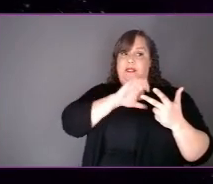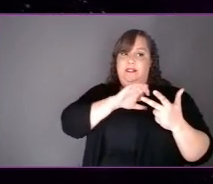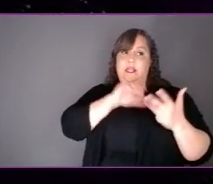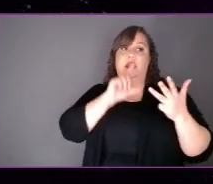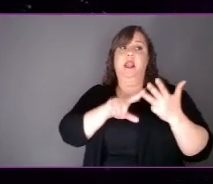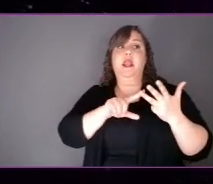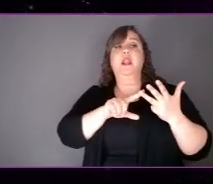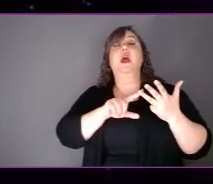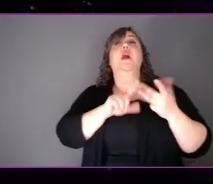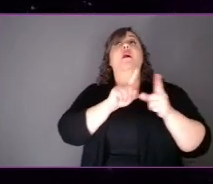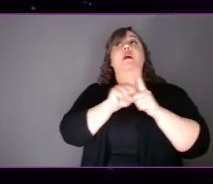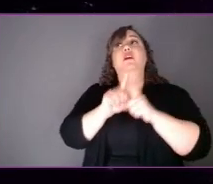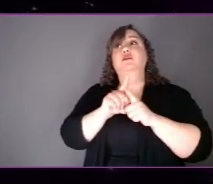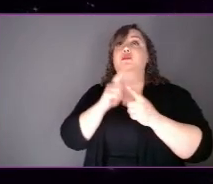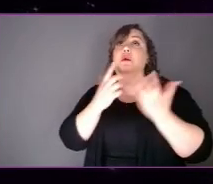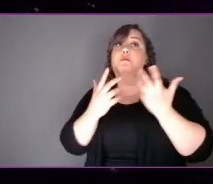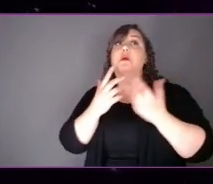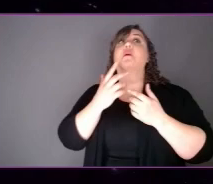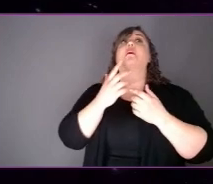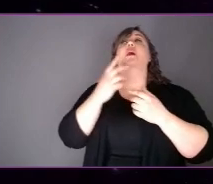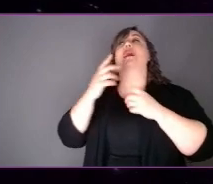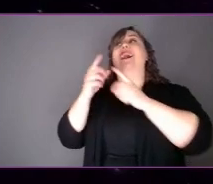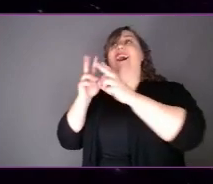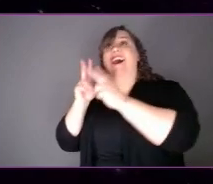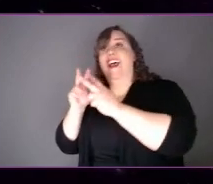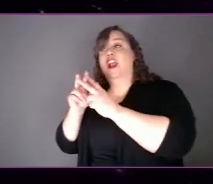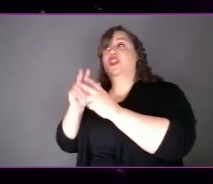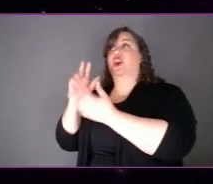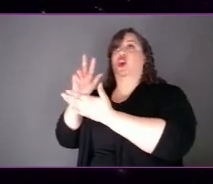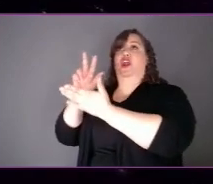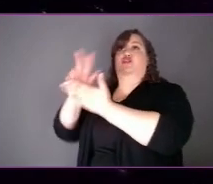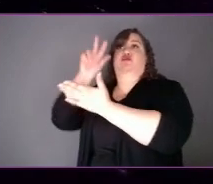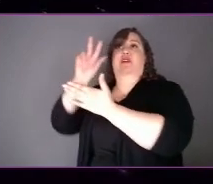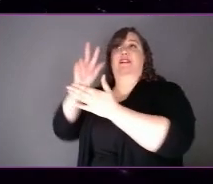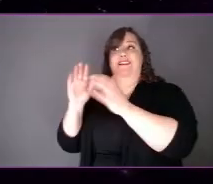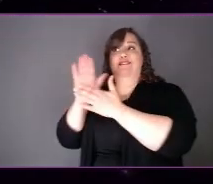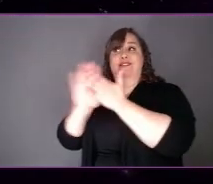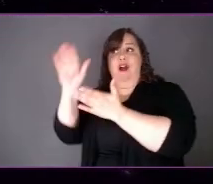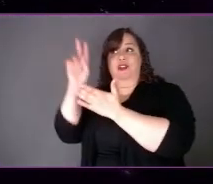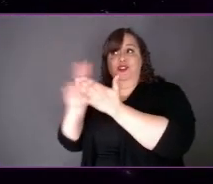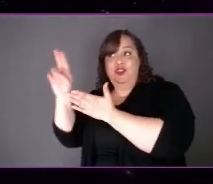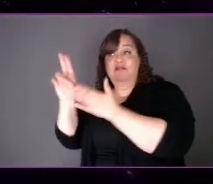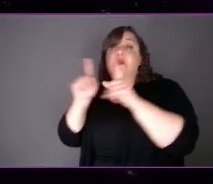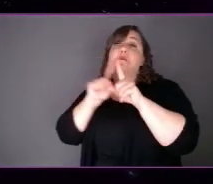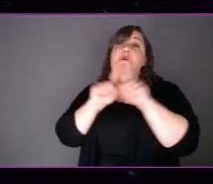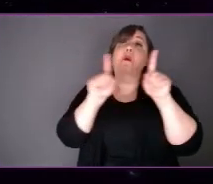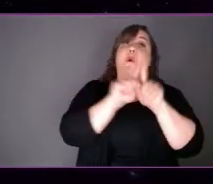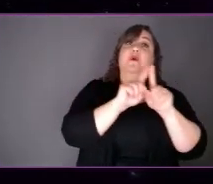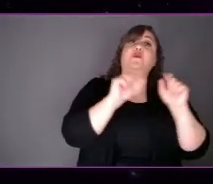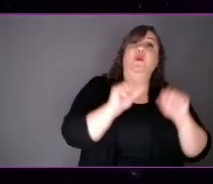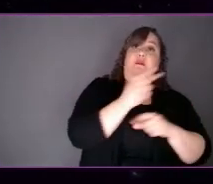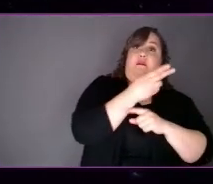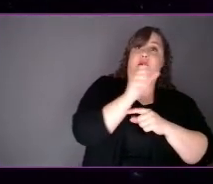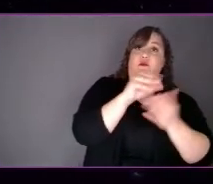to be enrolled in an accredited college or university, but they can also be in high school as well.